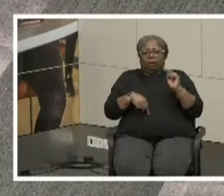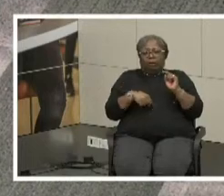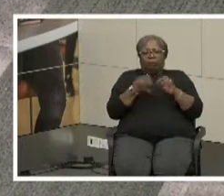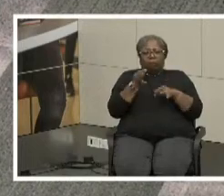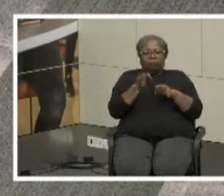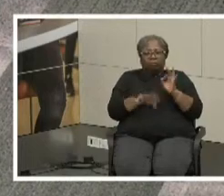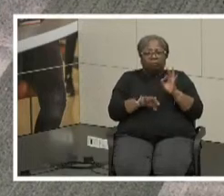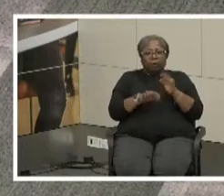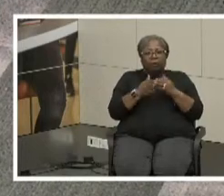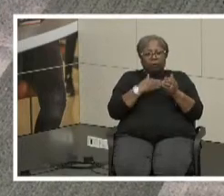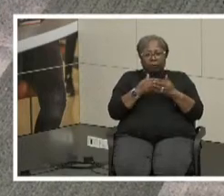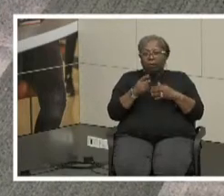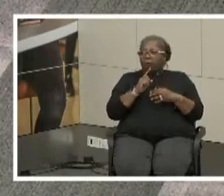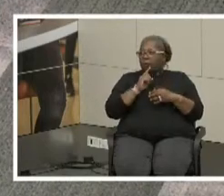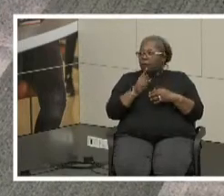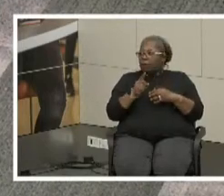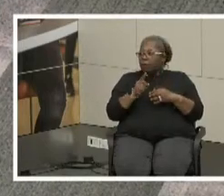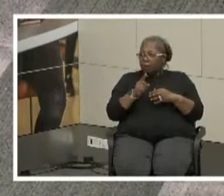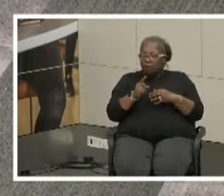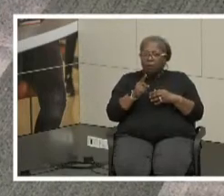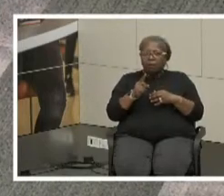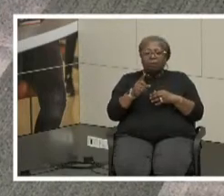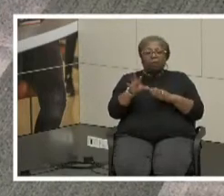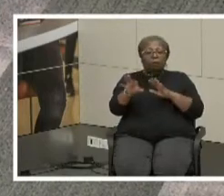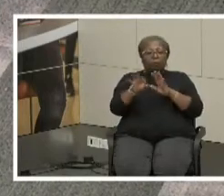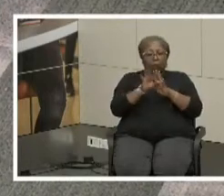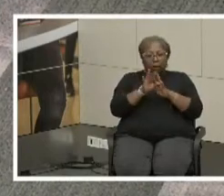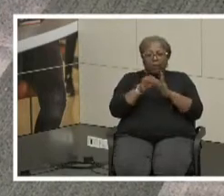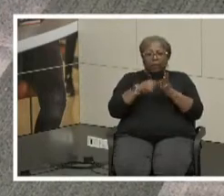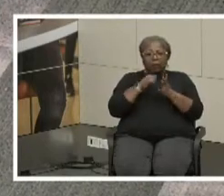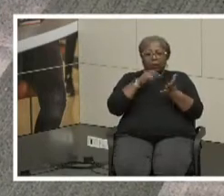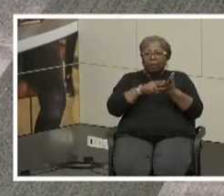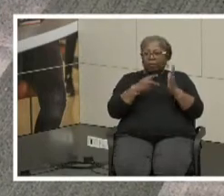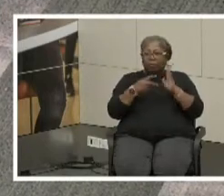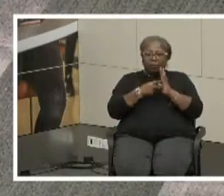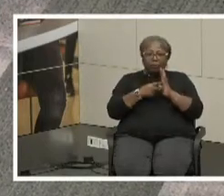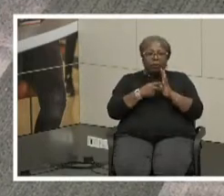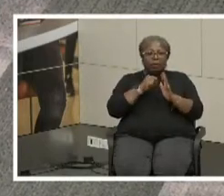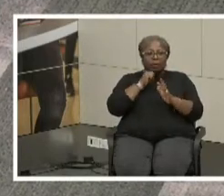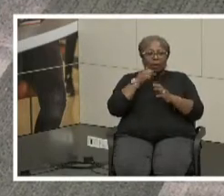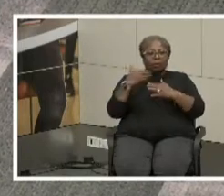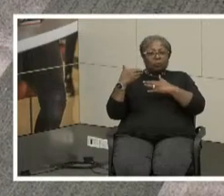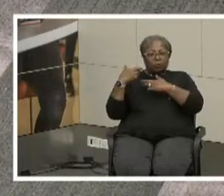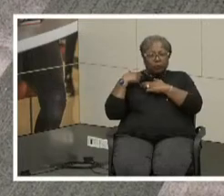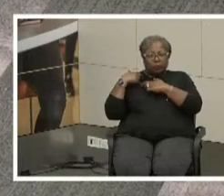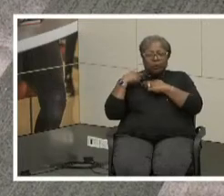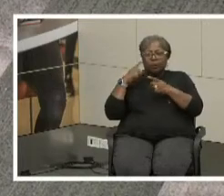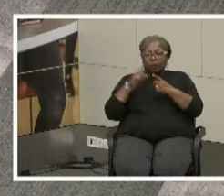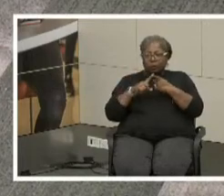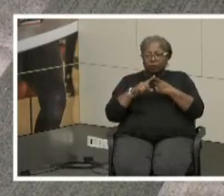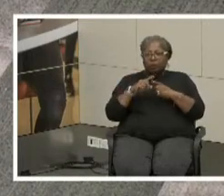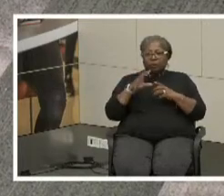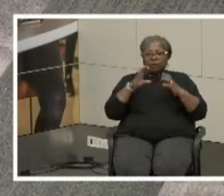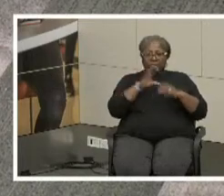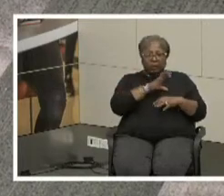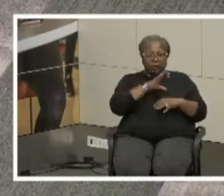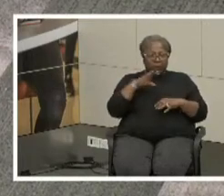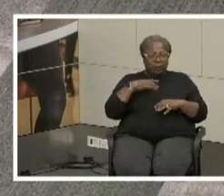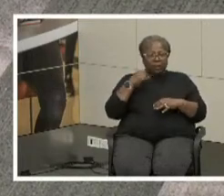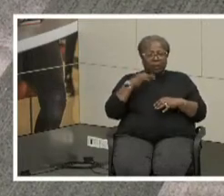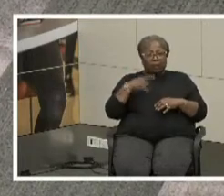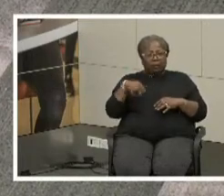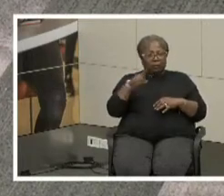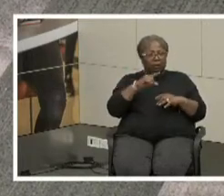simply although you were although you were appointed does not mean that you're not responsible to the citizens of